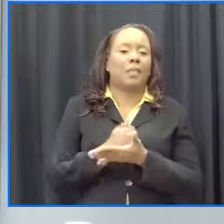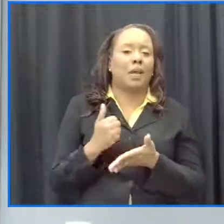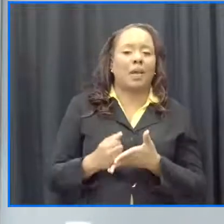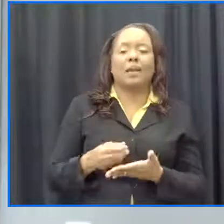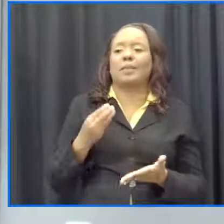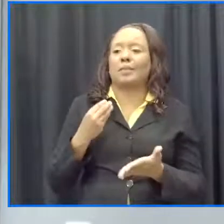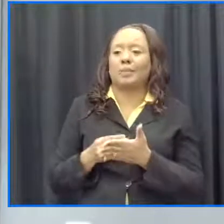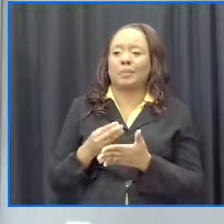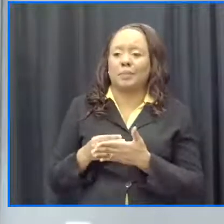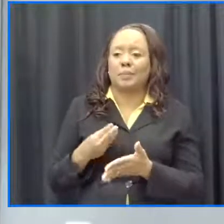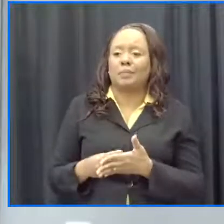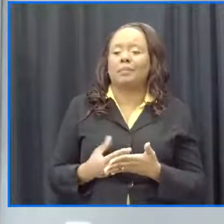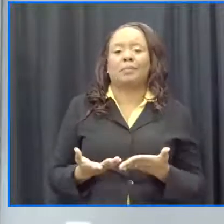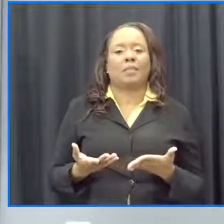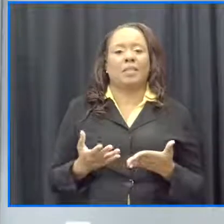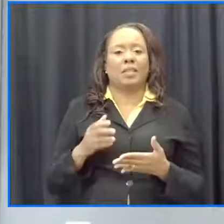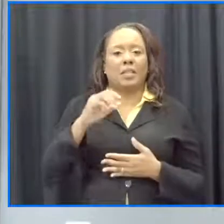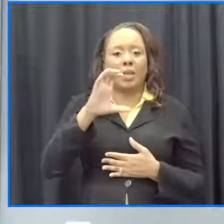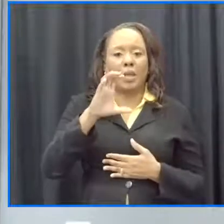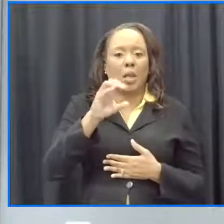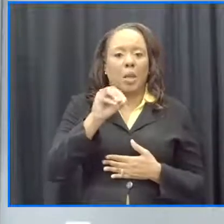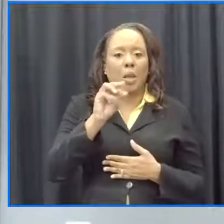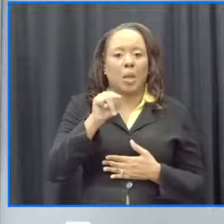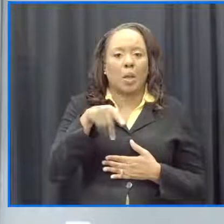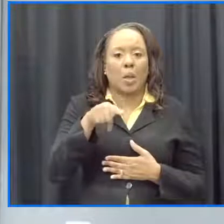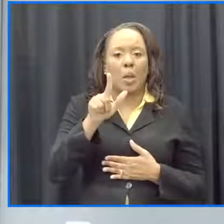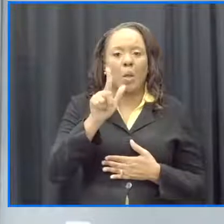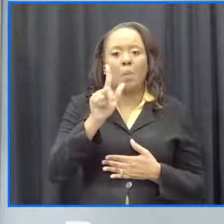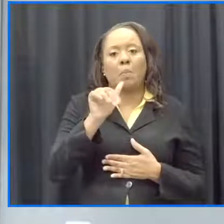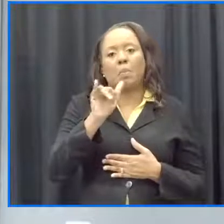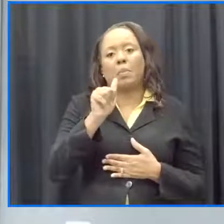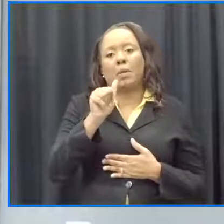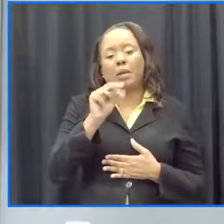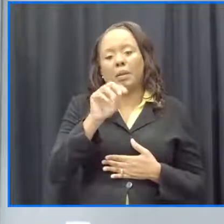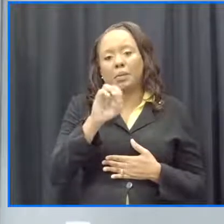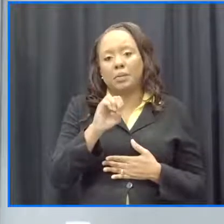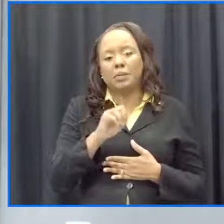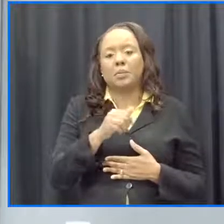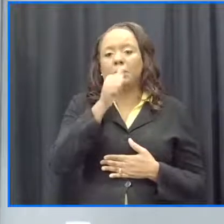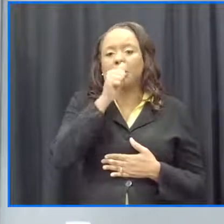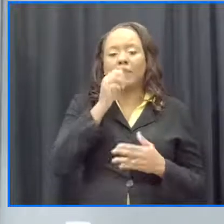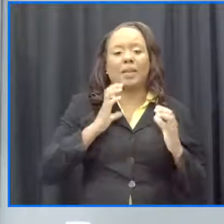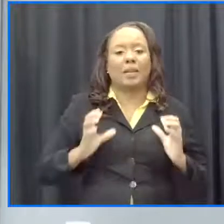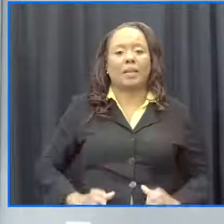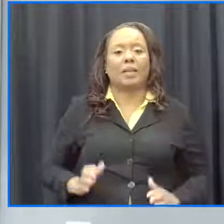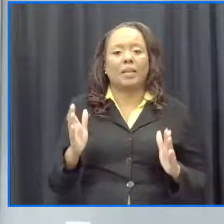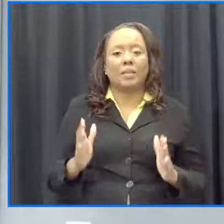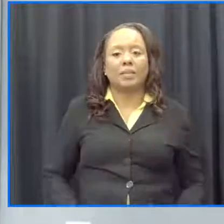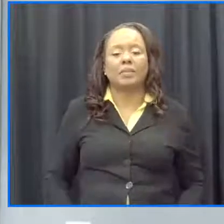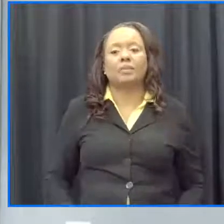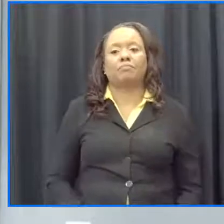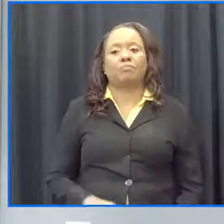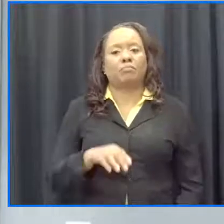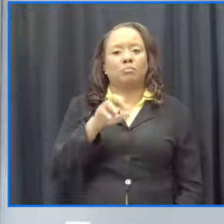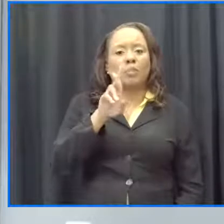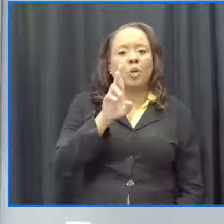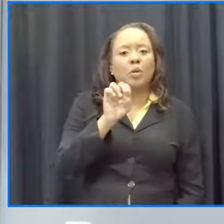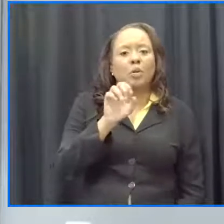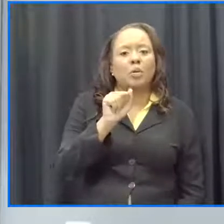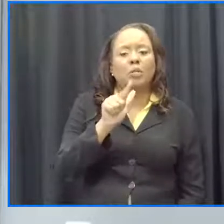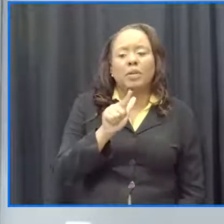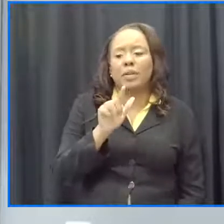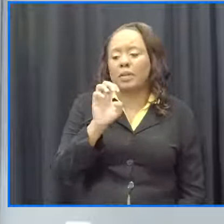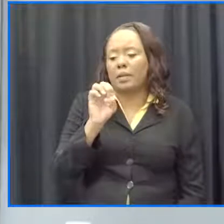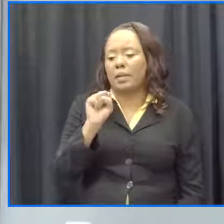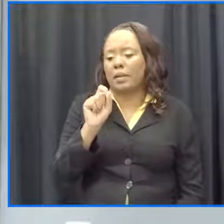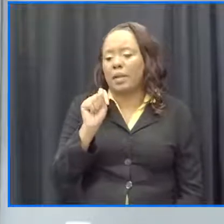and finance, tax, compliance, private clients, and trusts, real estate and